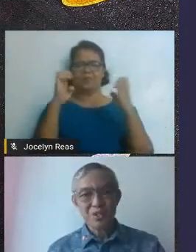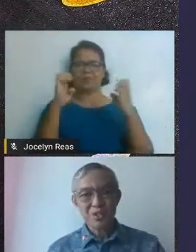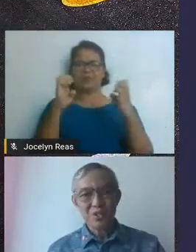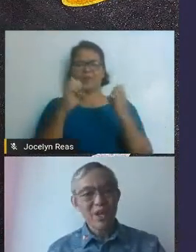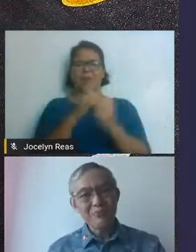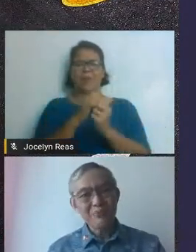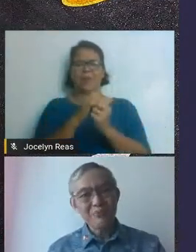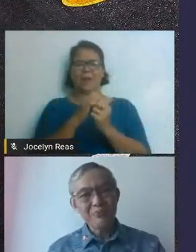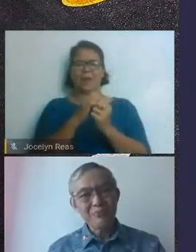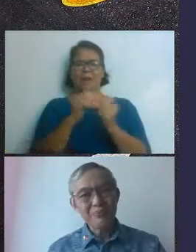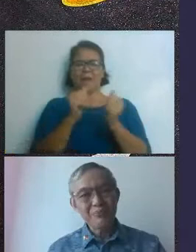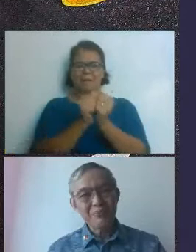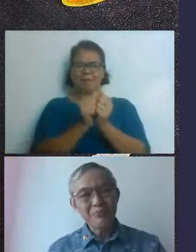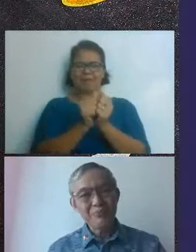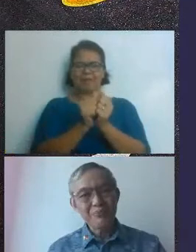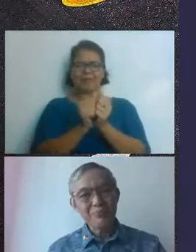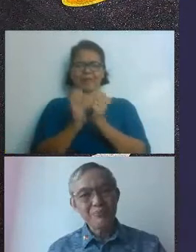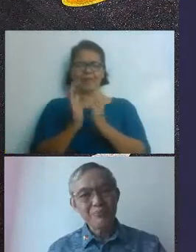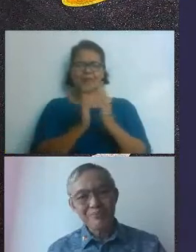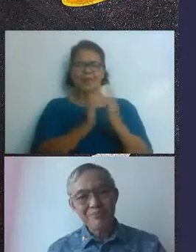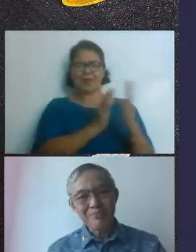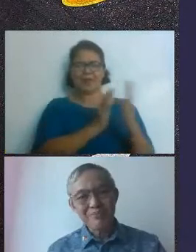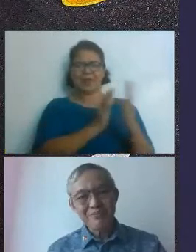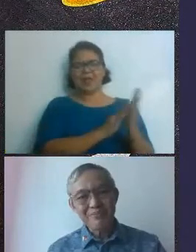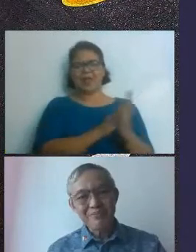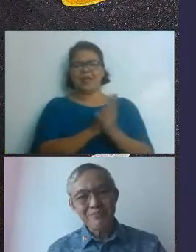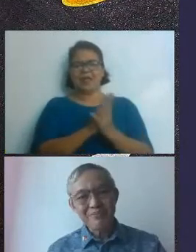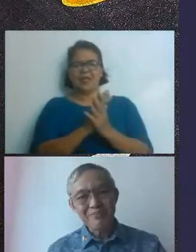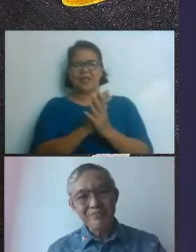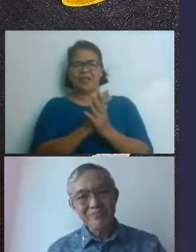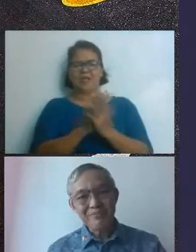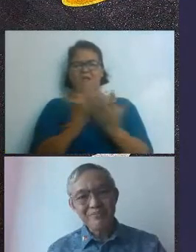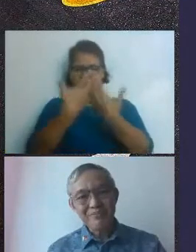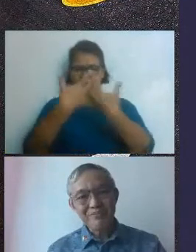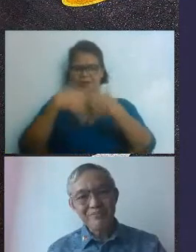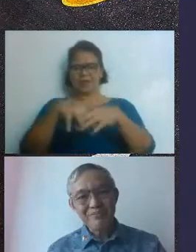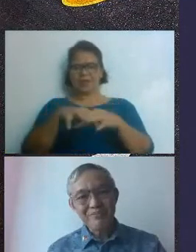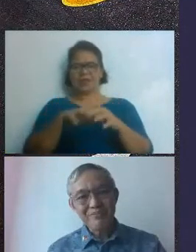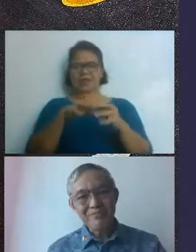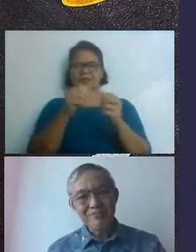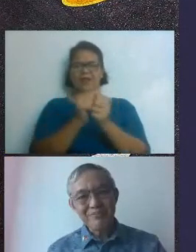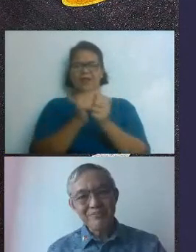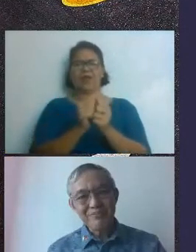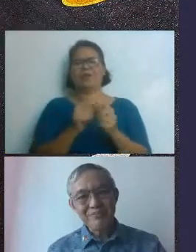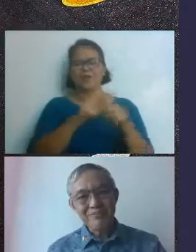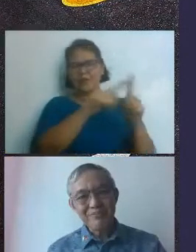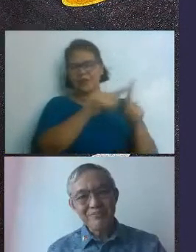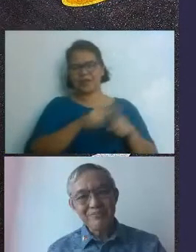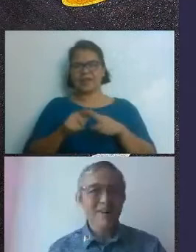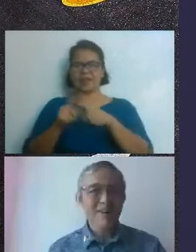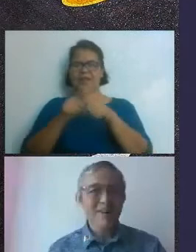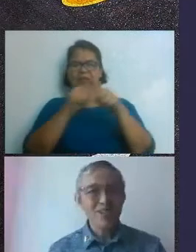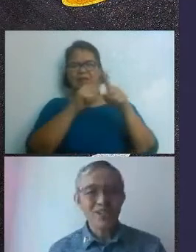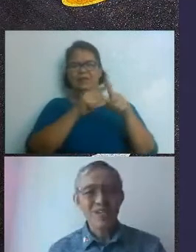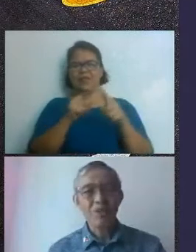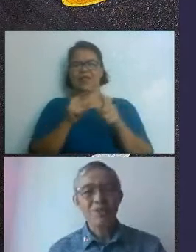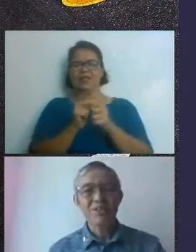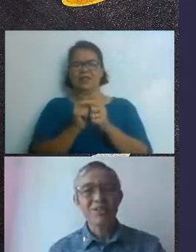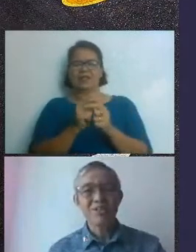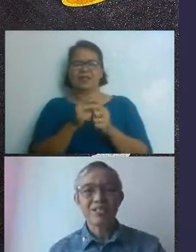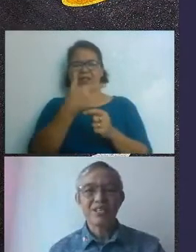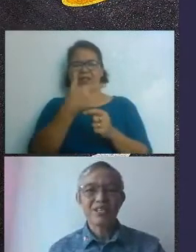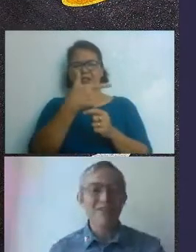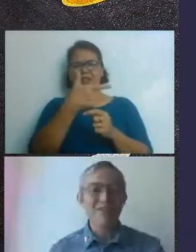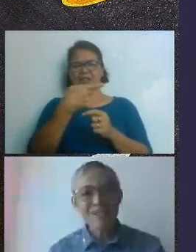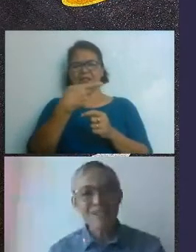close collaboration with our stakeholders, major stakeholders, government